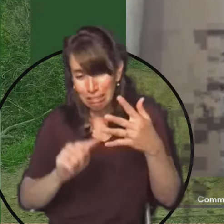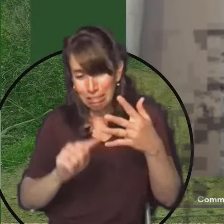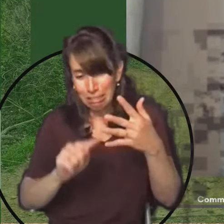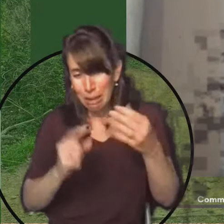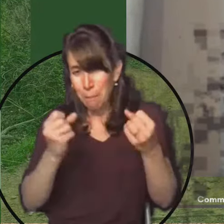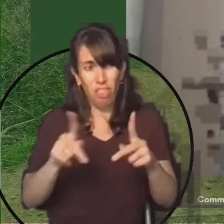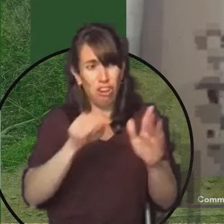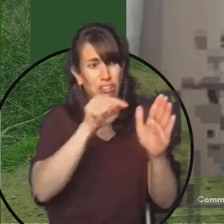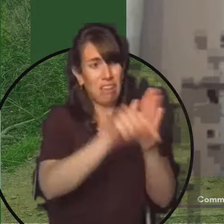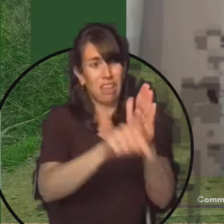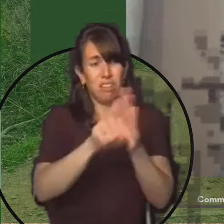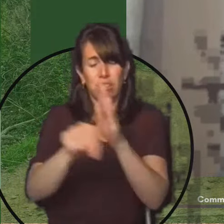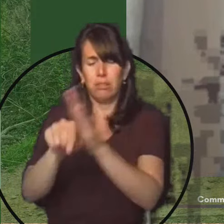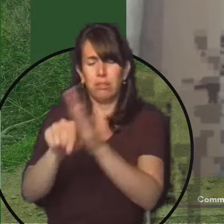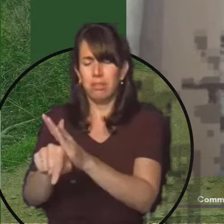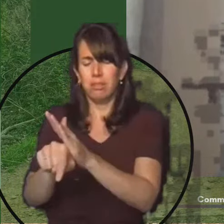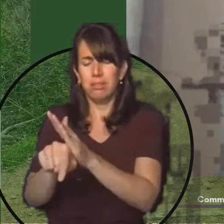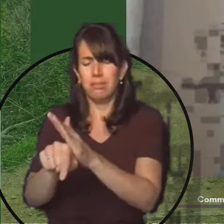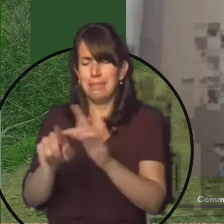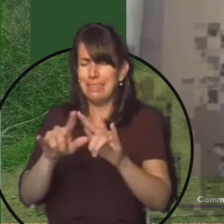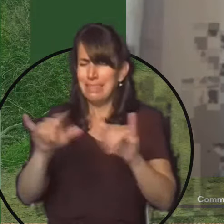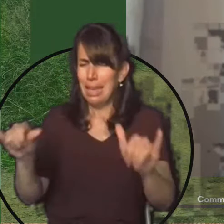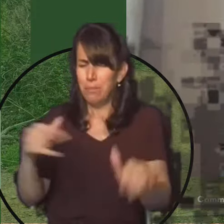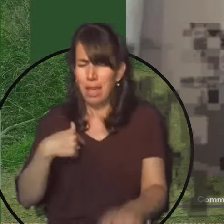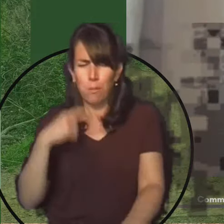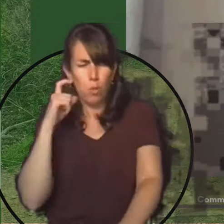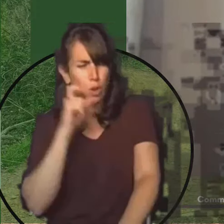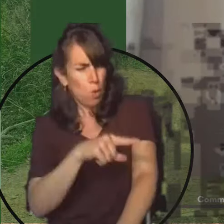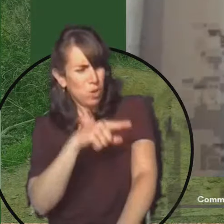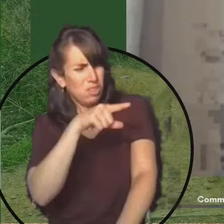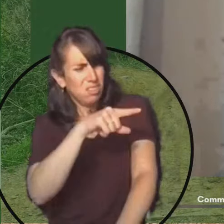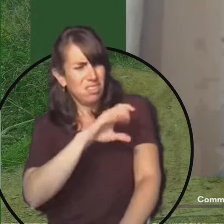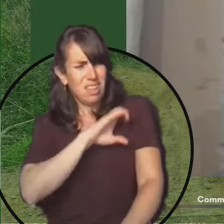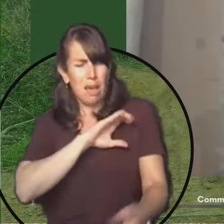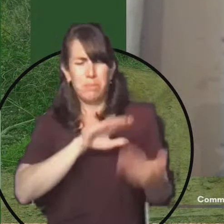was an attempt, while people were talking about